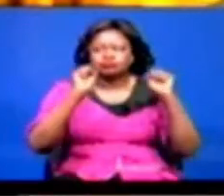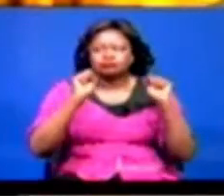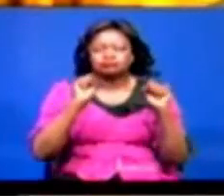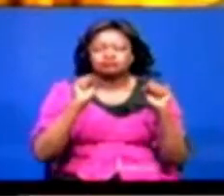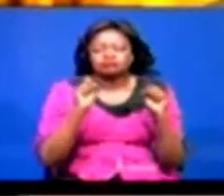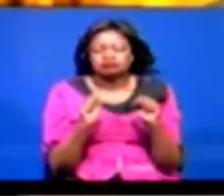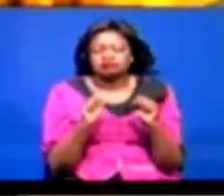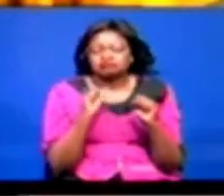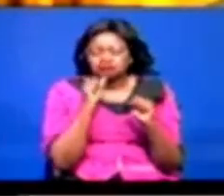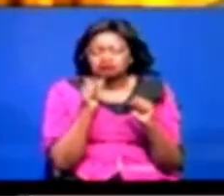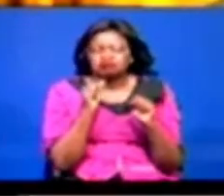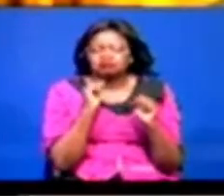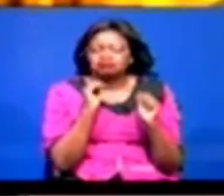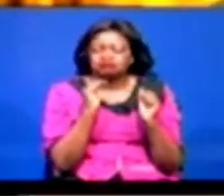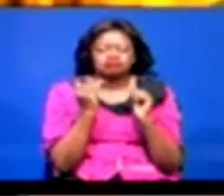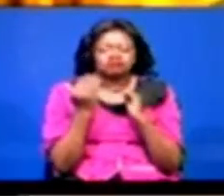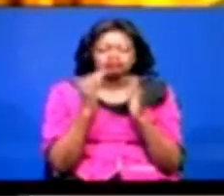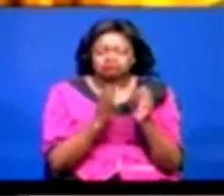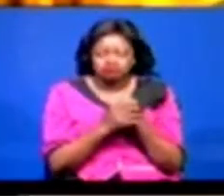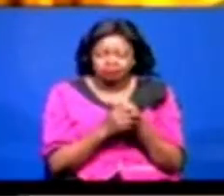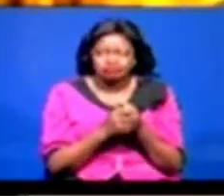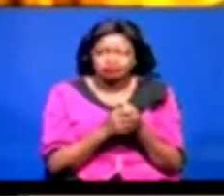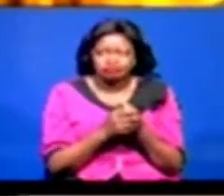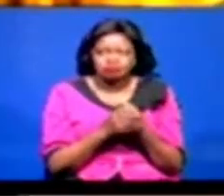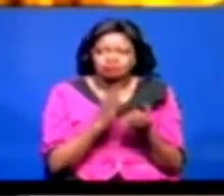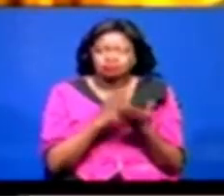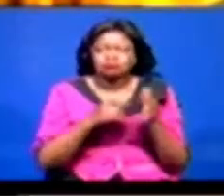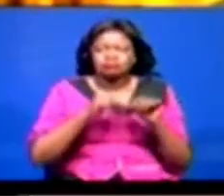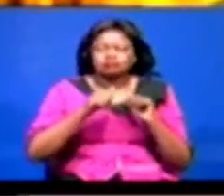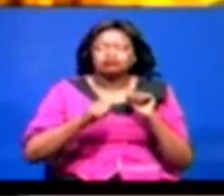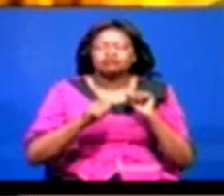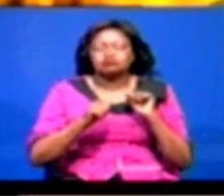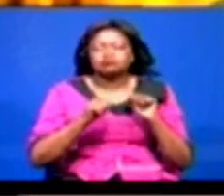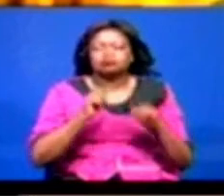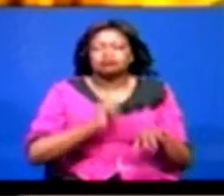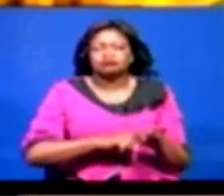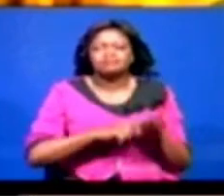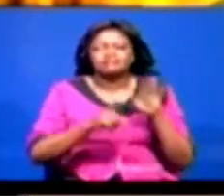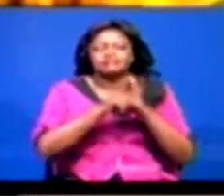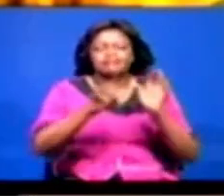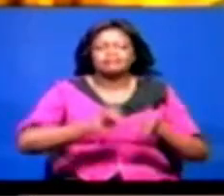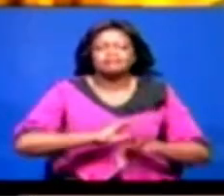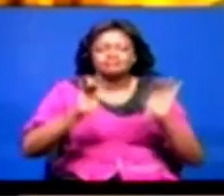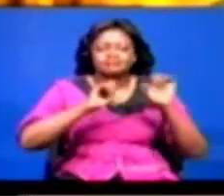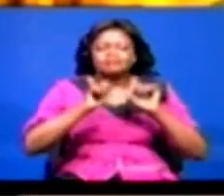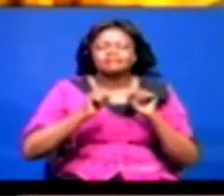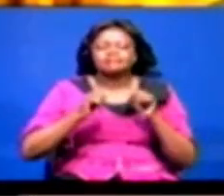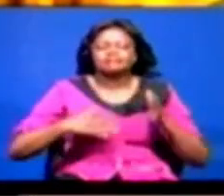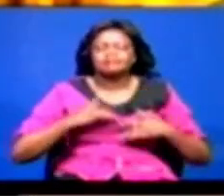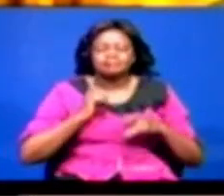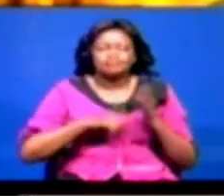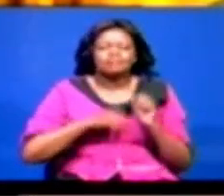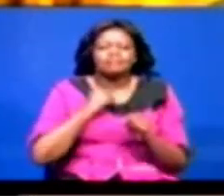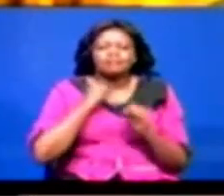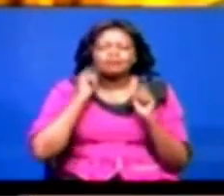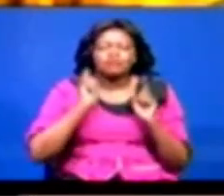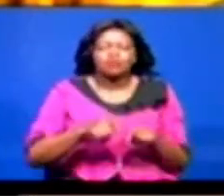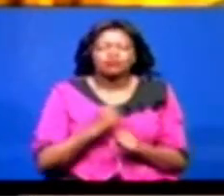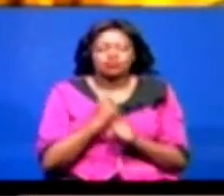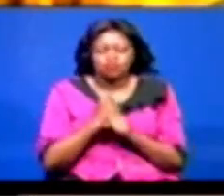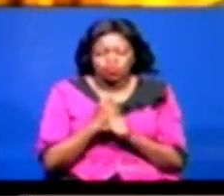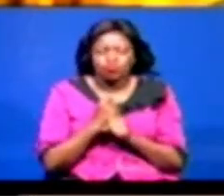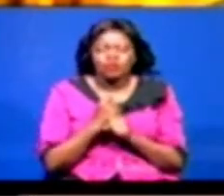in a situation where the law is quite clear in the conduct on how he should conduct his